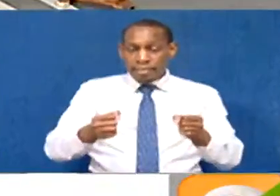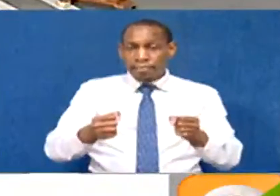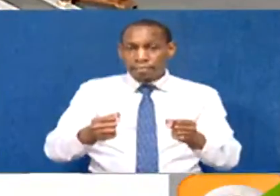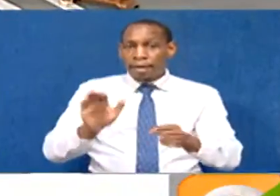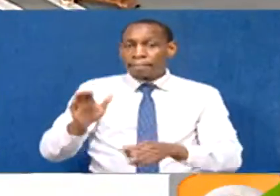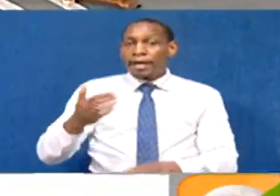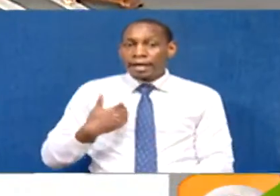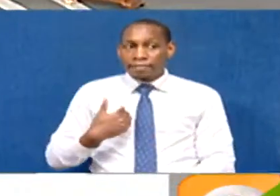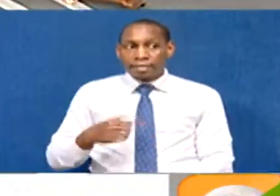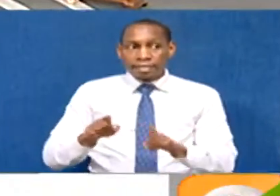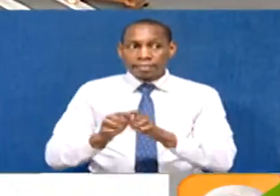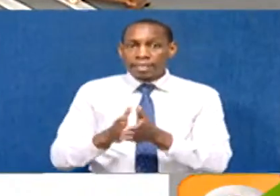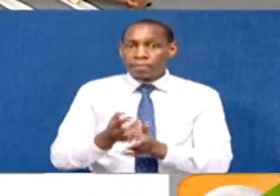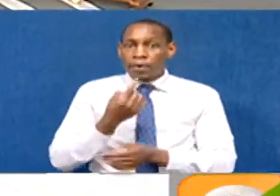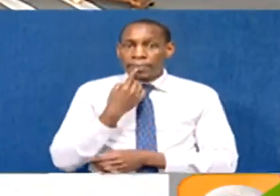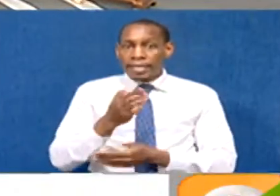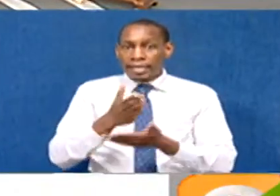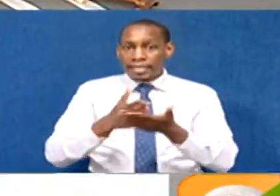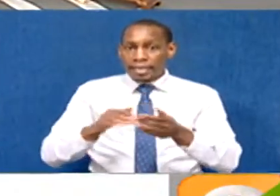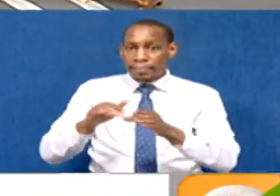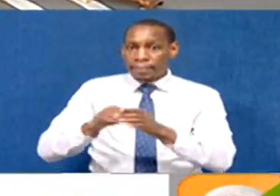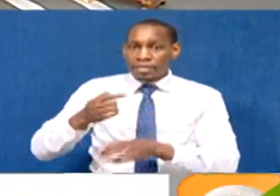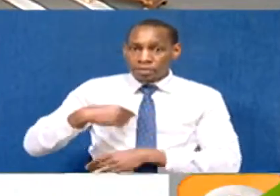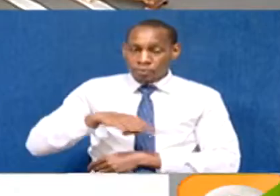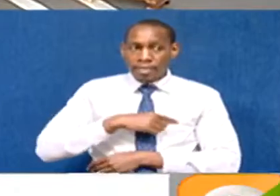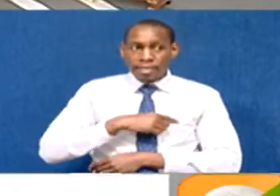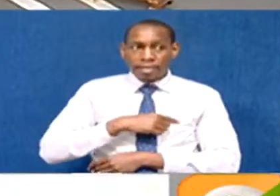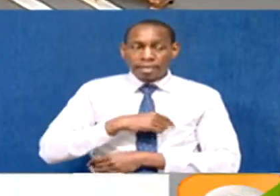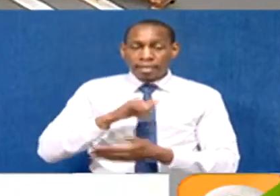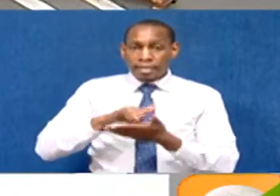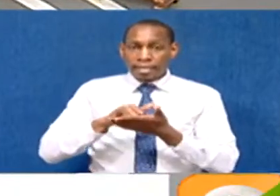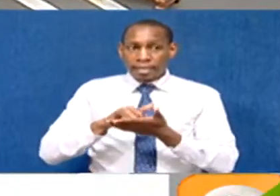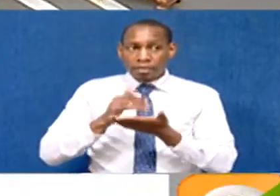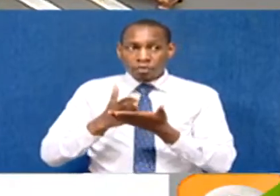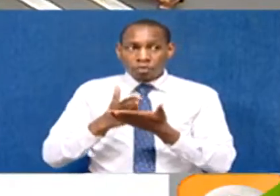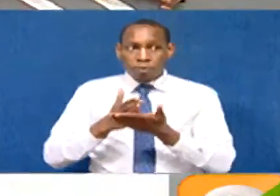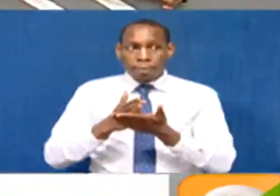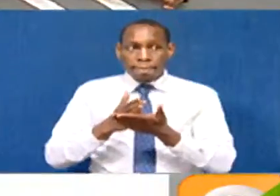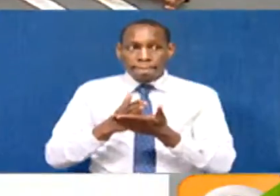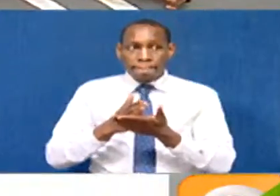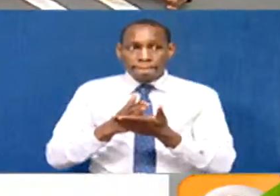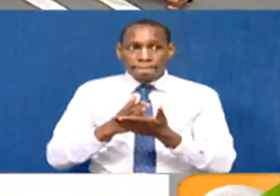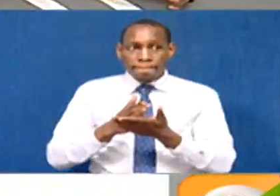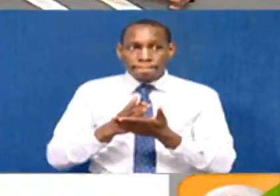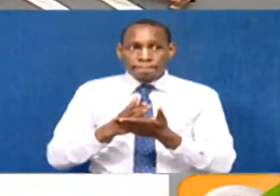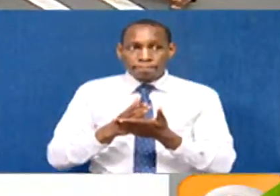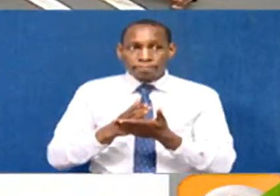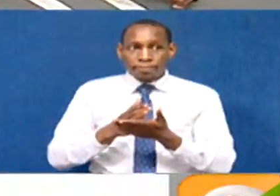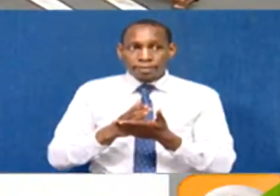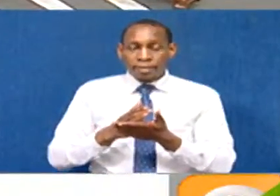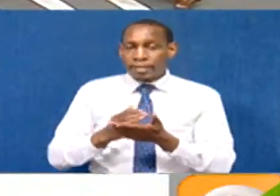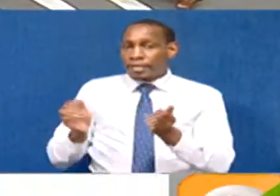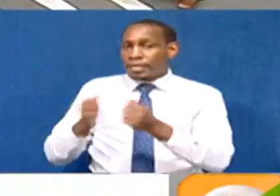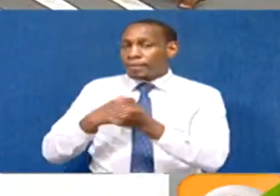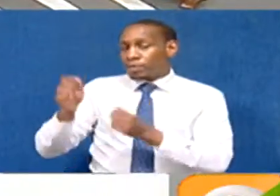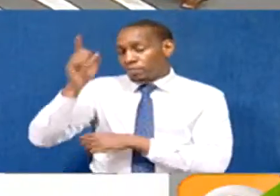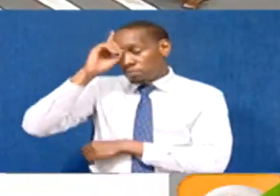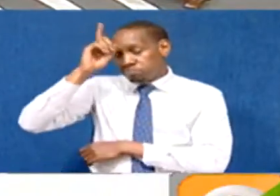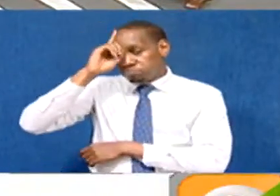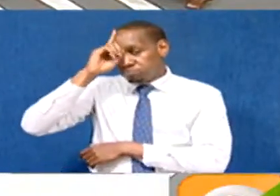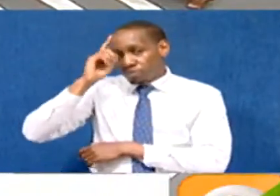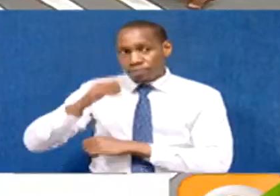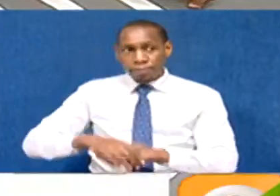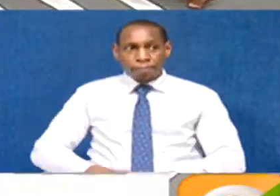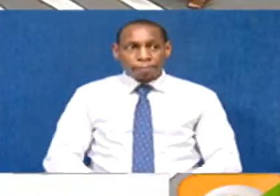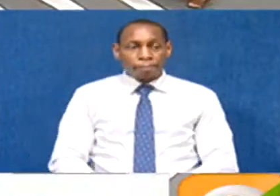for them. They have even told some of our members of parliament. But rumors, move Jeff. The ones who have rumors. Been taken those to court. Just, we cannot speculate. Rumors. We cannot. The